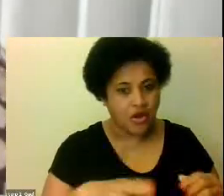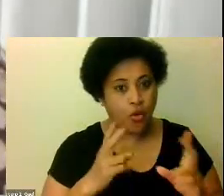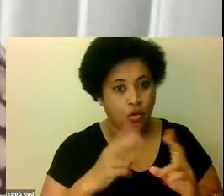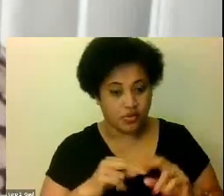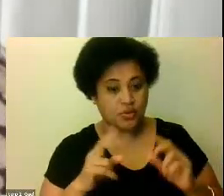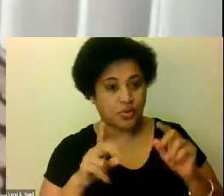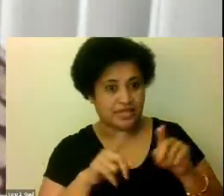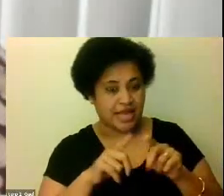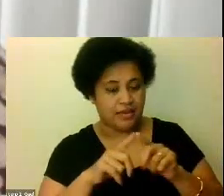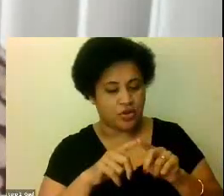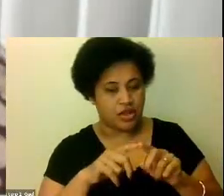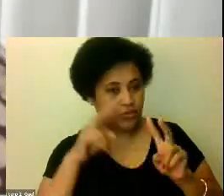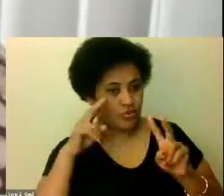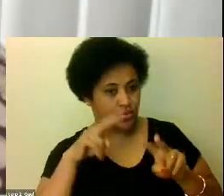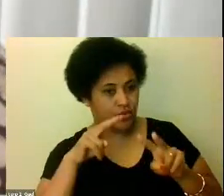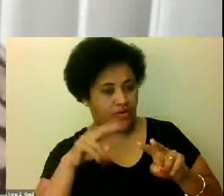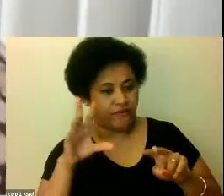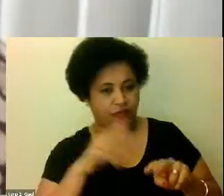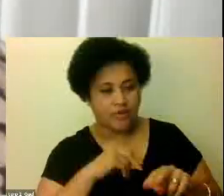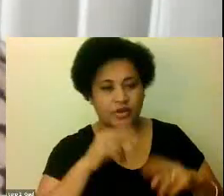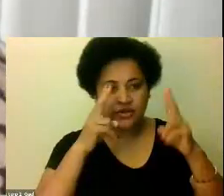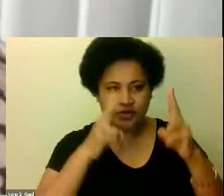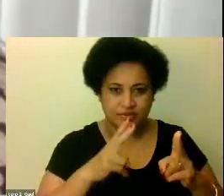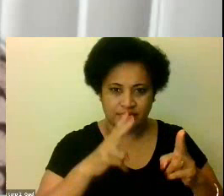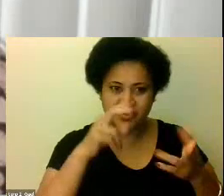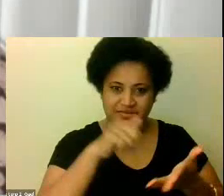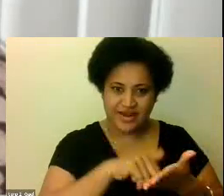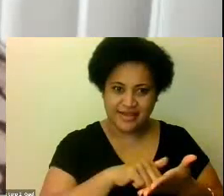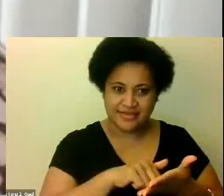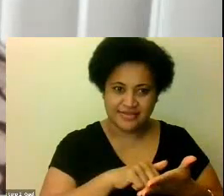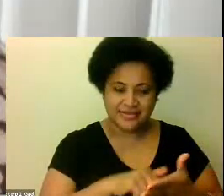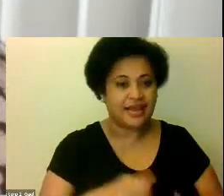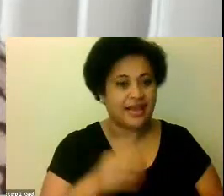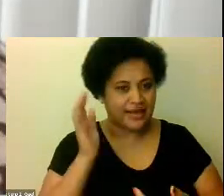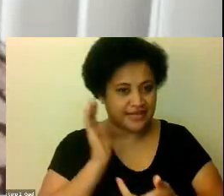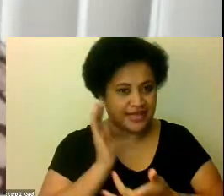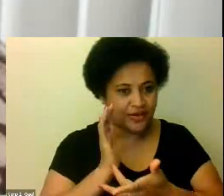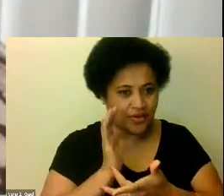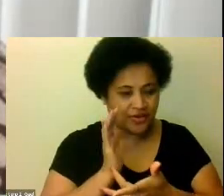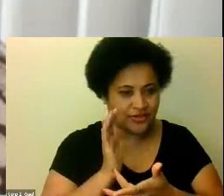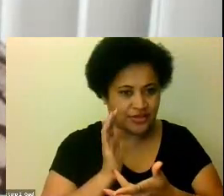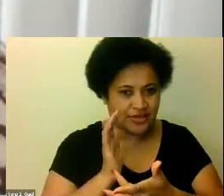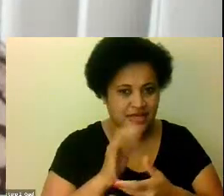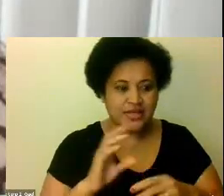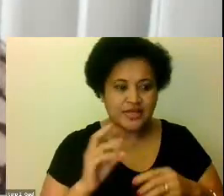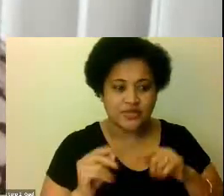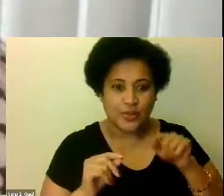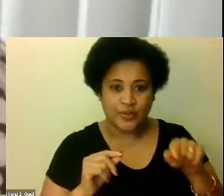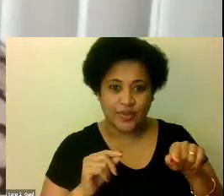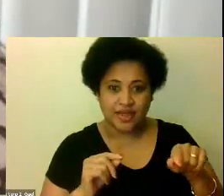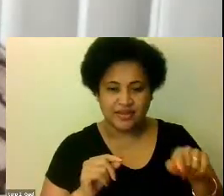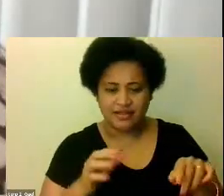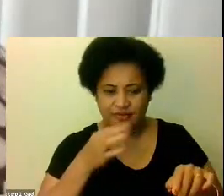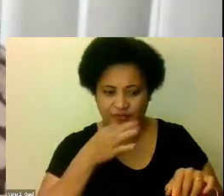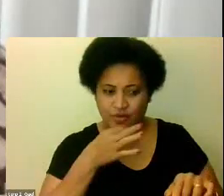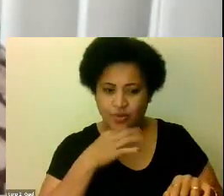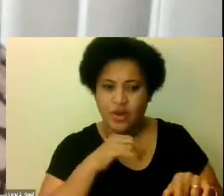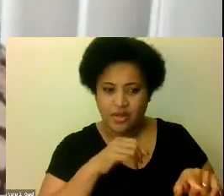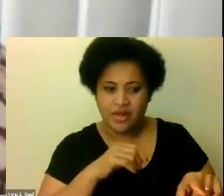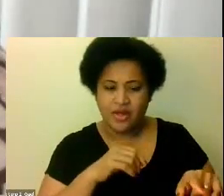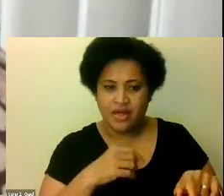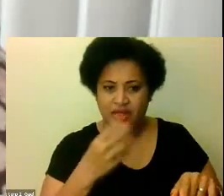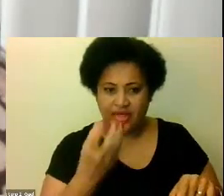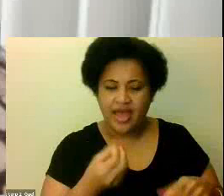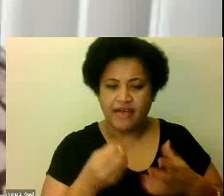human rights impacts of digital technologies. And I think they are one of the few who have conducted even consultations with businesses,